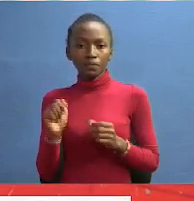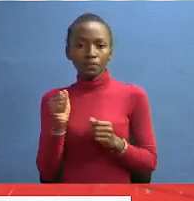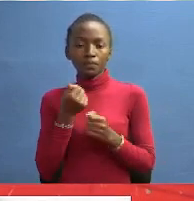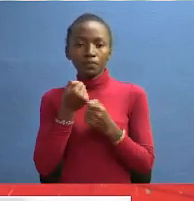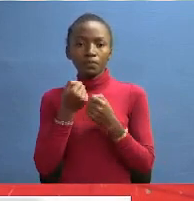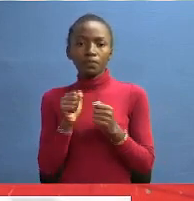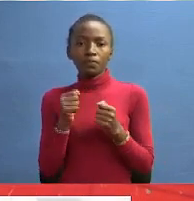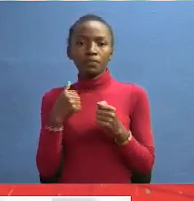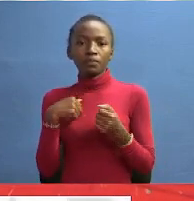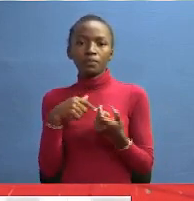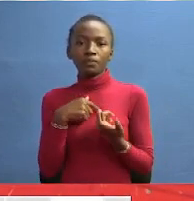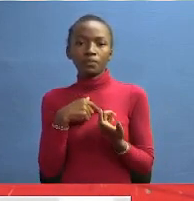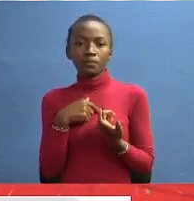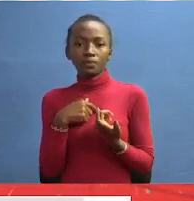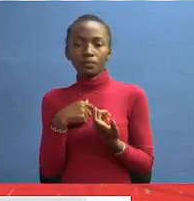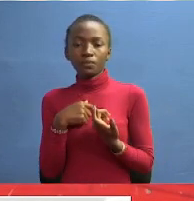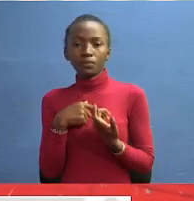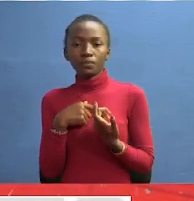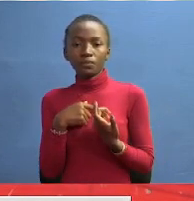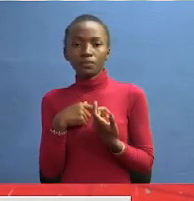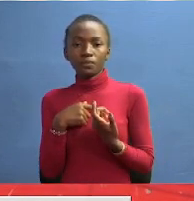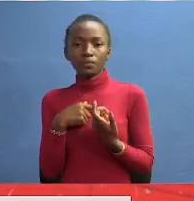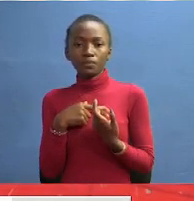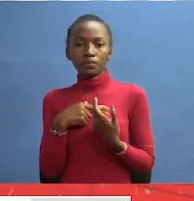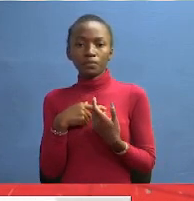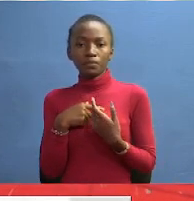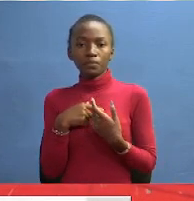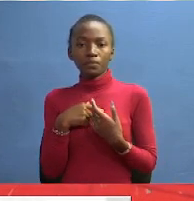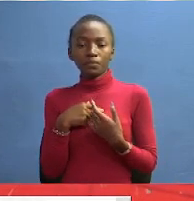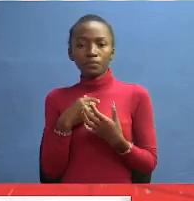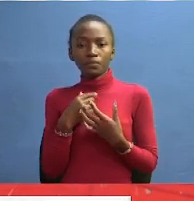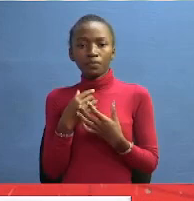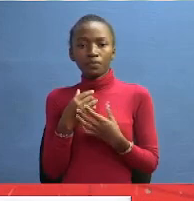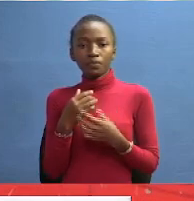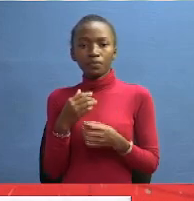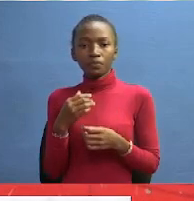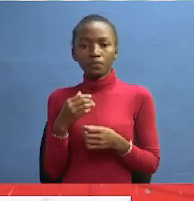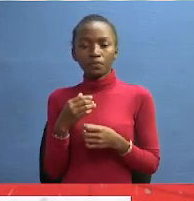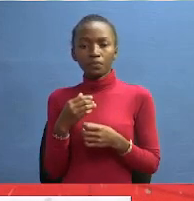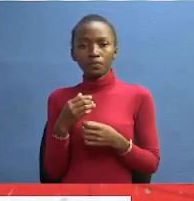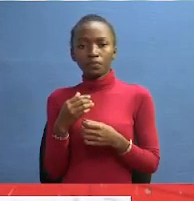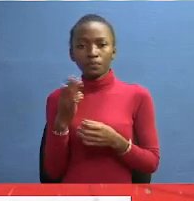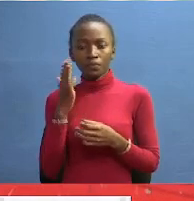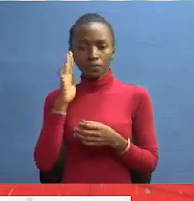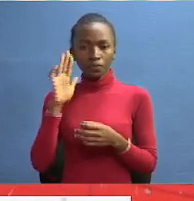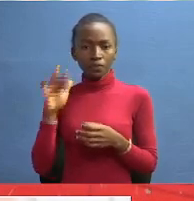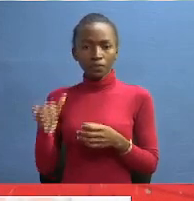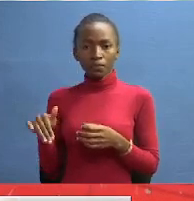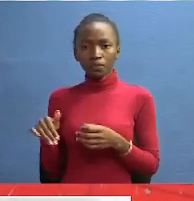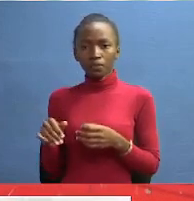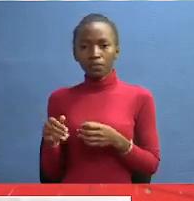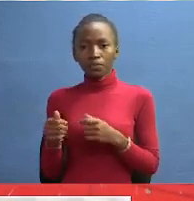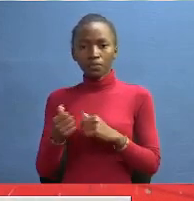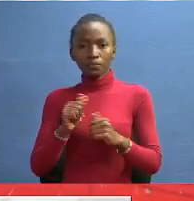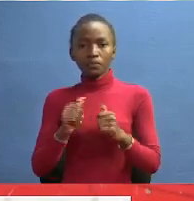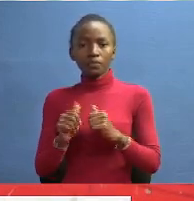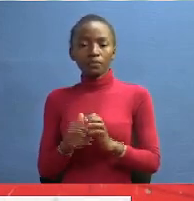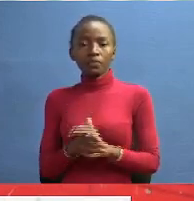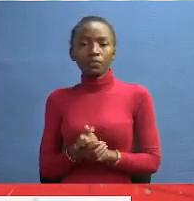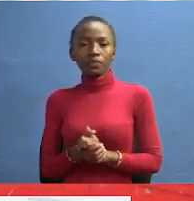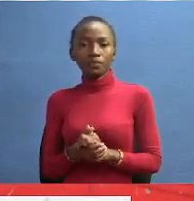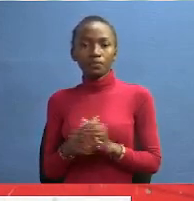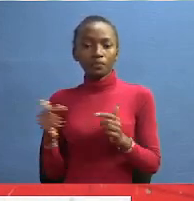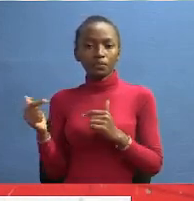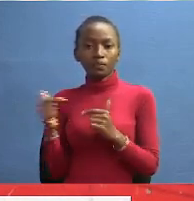downplay the actions of the militia, because one, think about it this way: they are causing